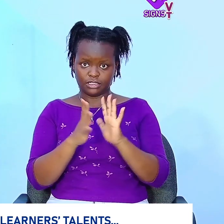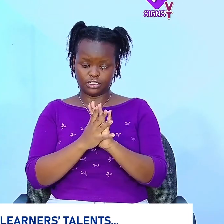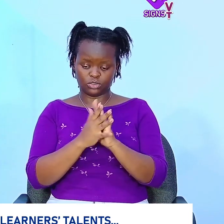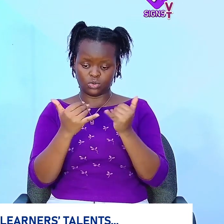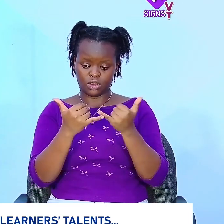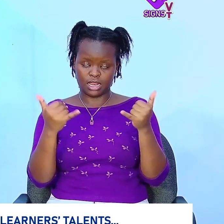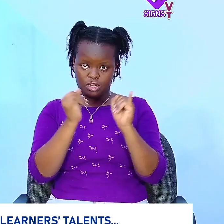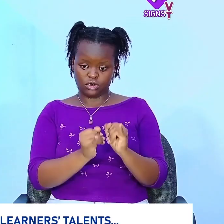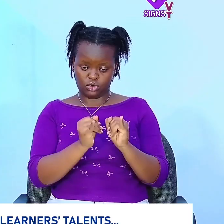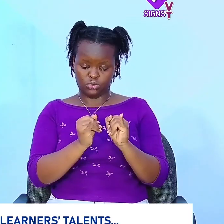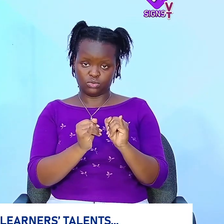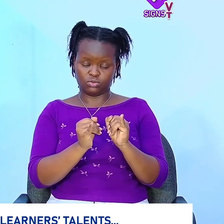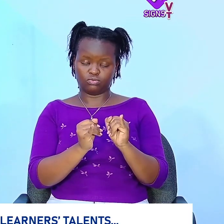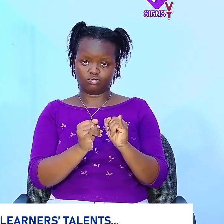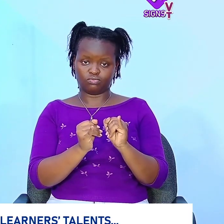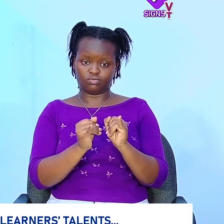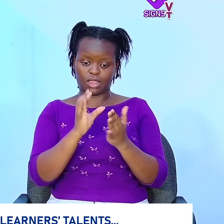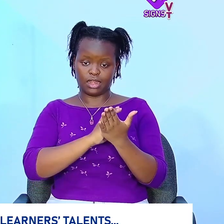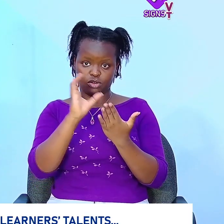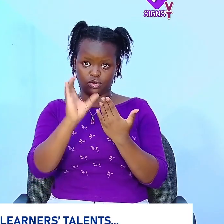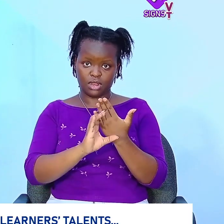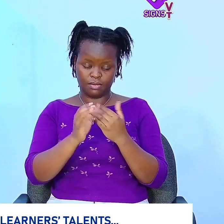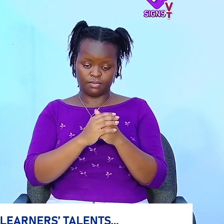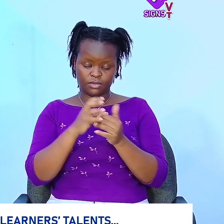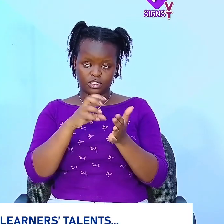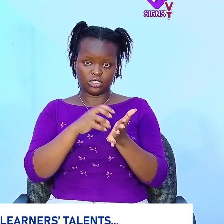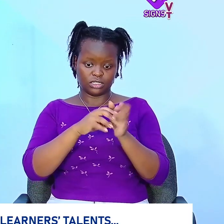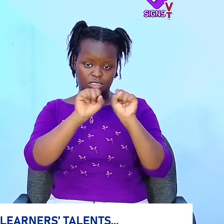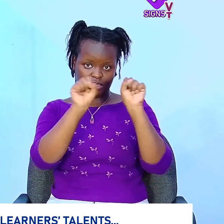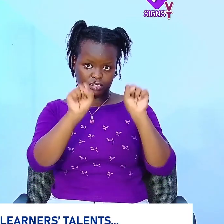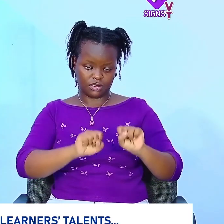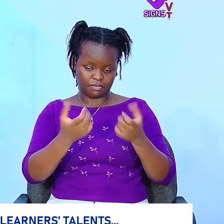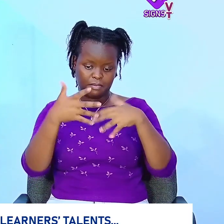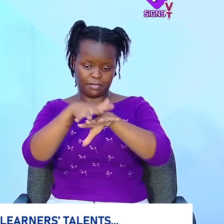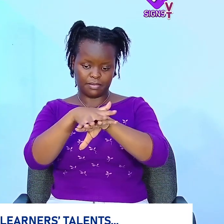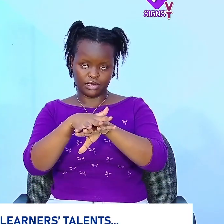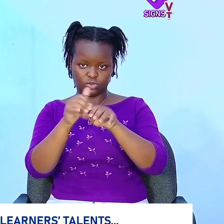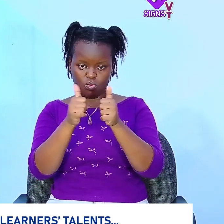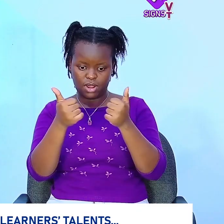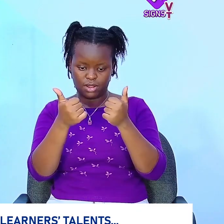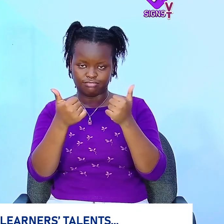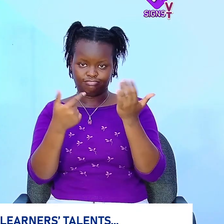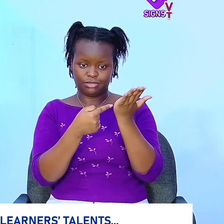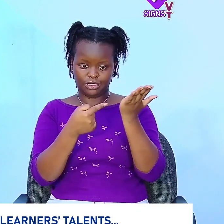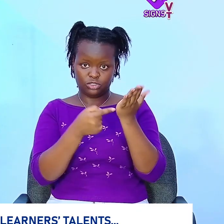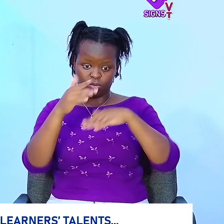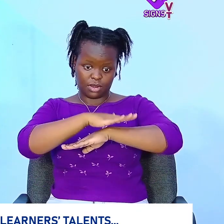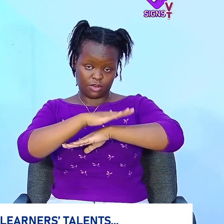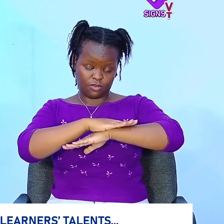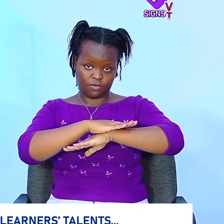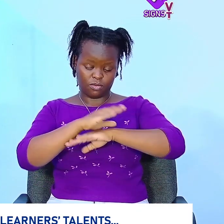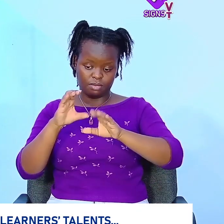curriculum, positioning the system to effectively integrate the digital platform into classroom